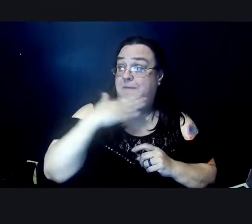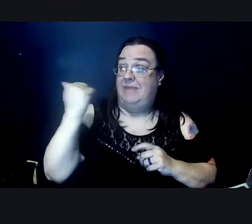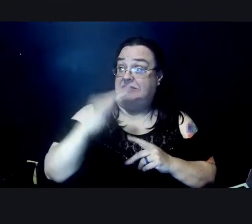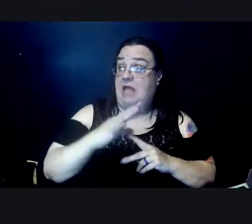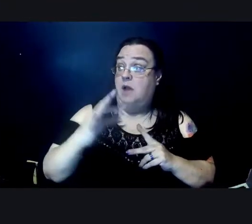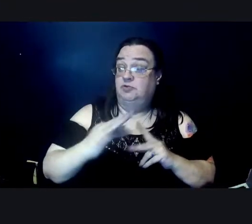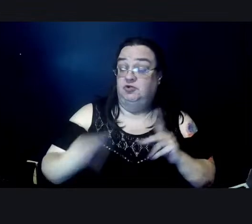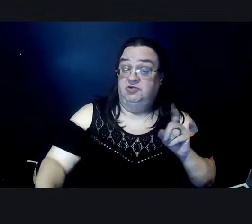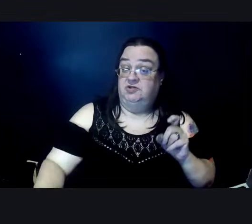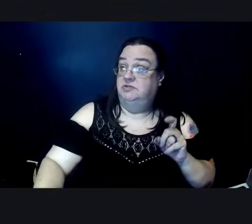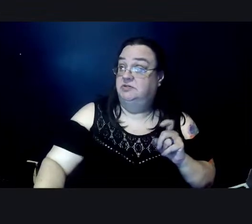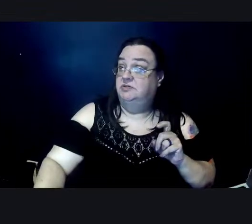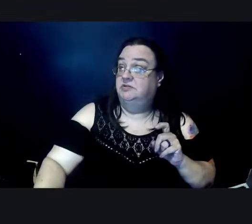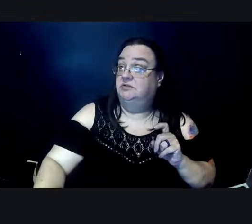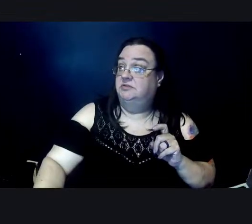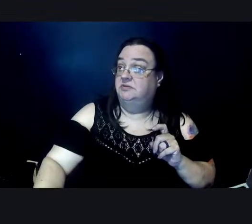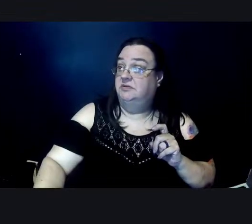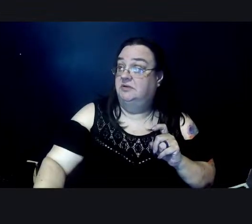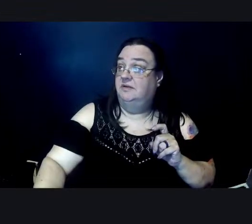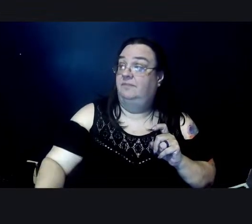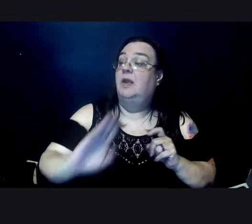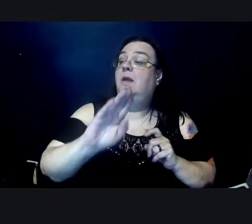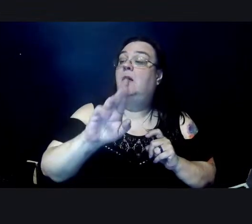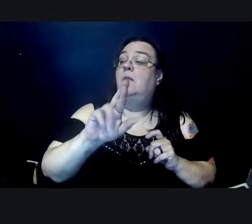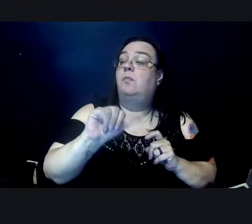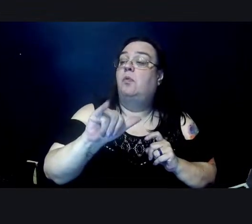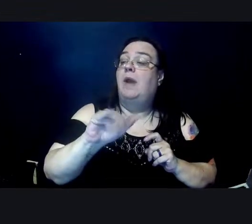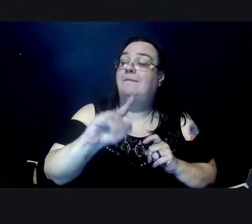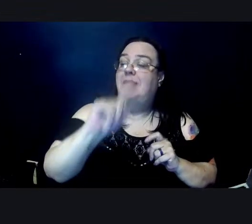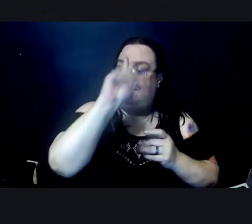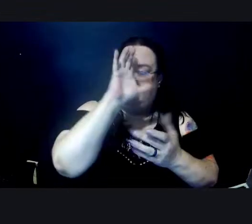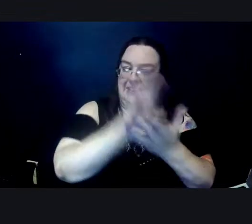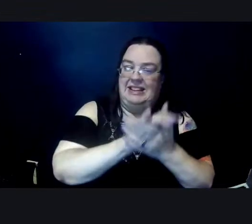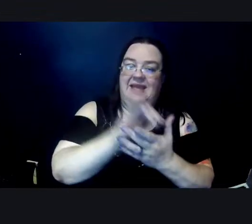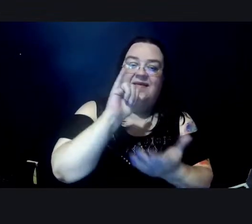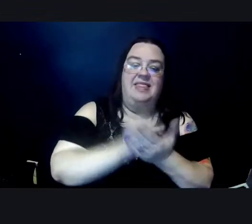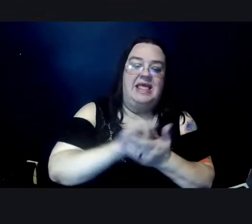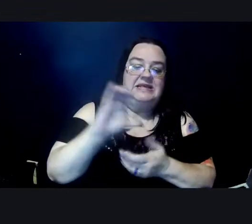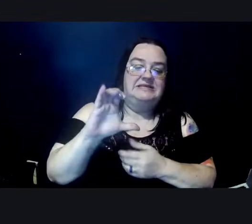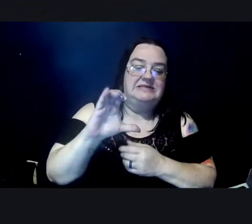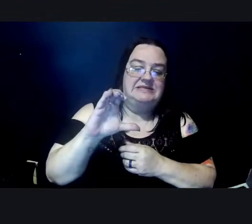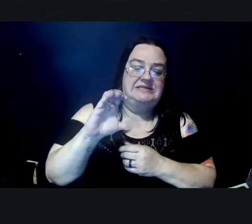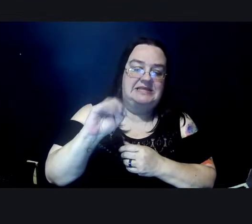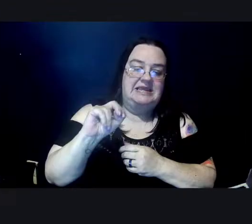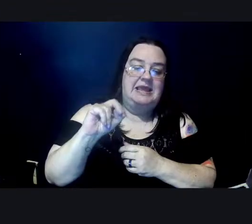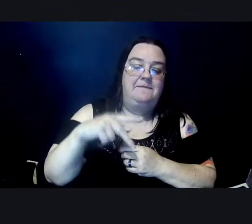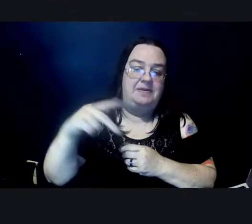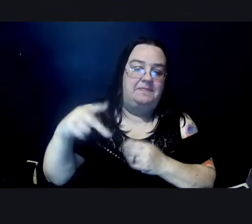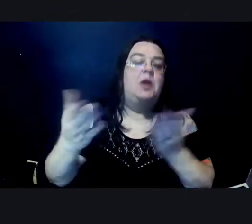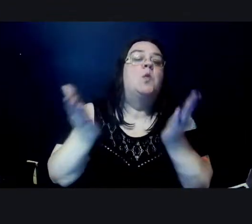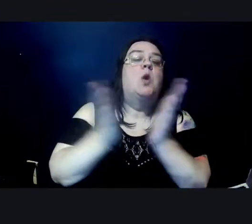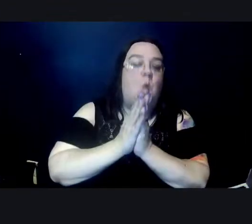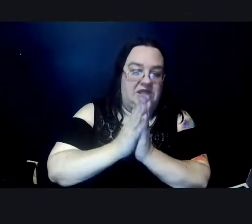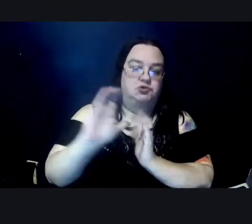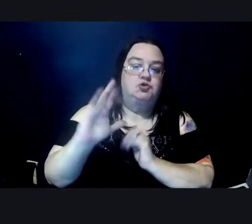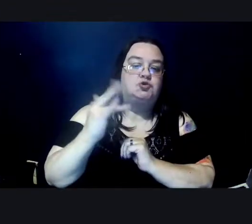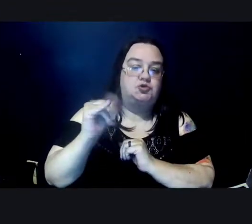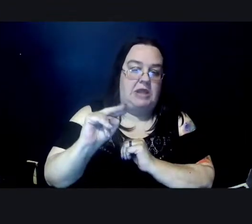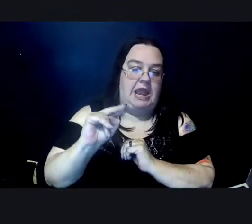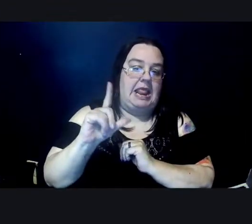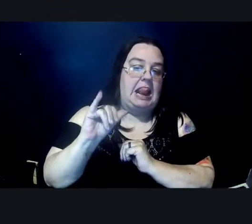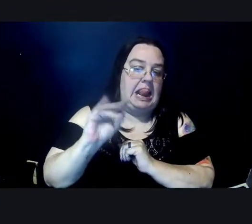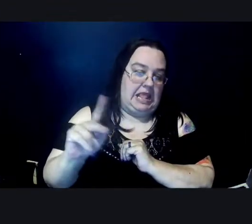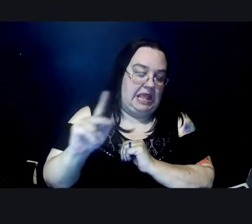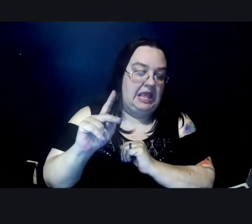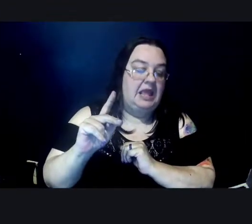I believe that was the requested option by CNPP. Correct. Yes, okay. And the black vinyl was